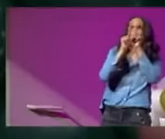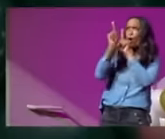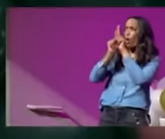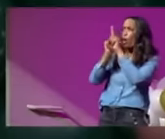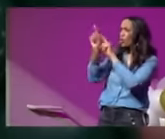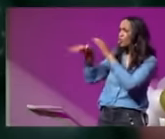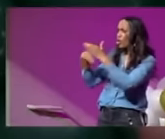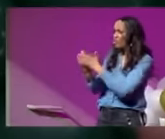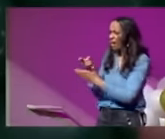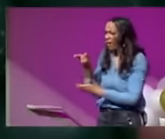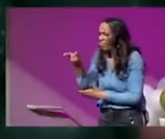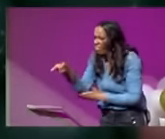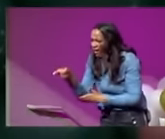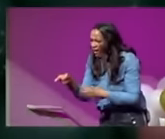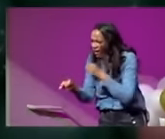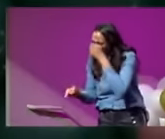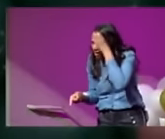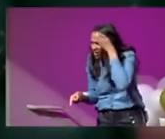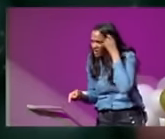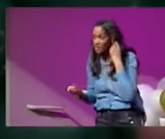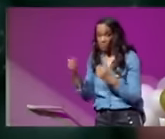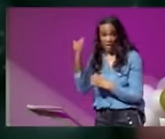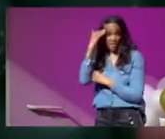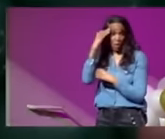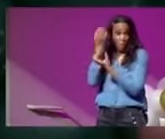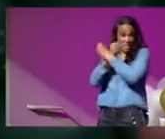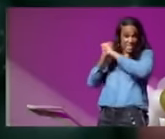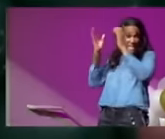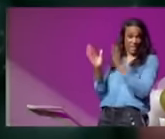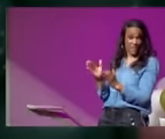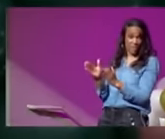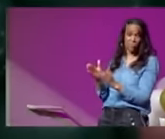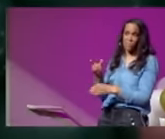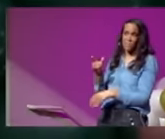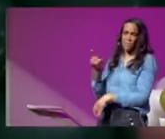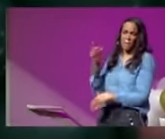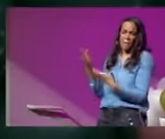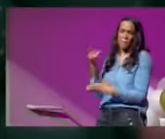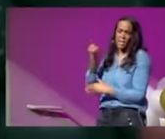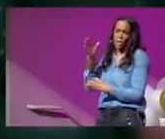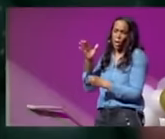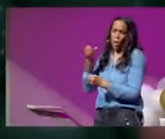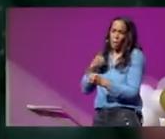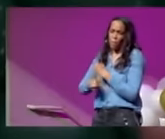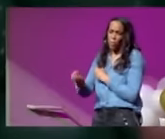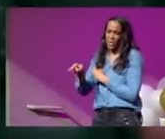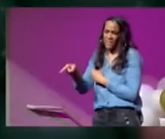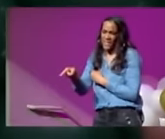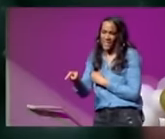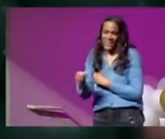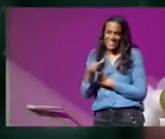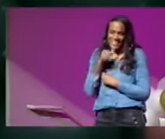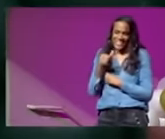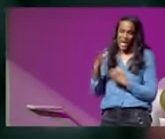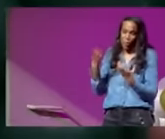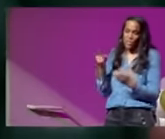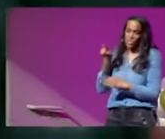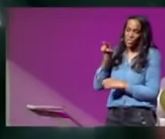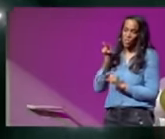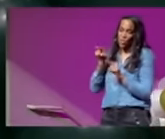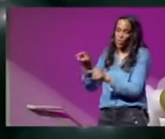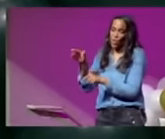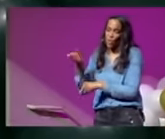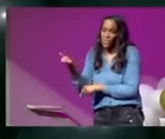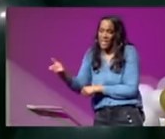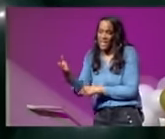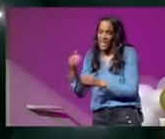preachers on payroll, they know where the Savior was to be born, but they did not go and worship the Savior